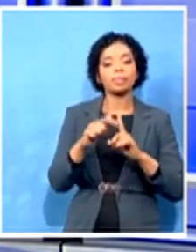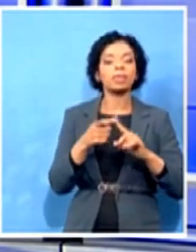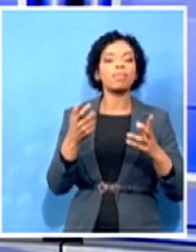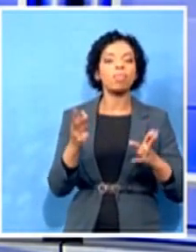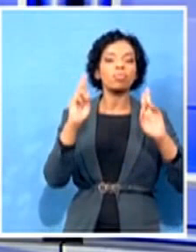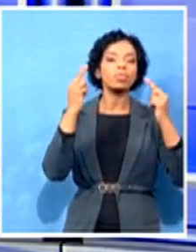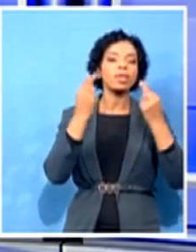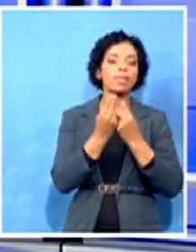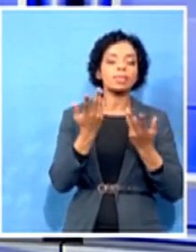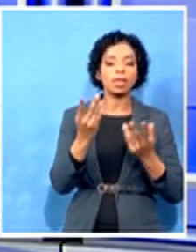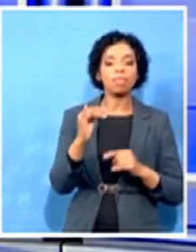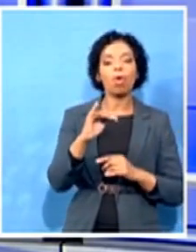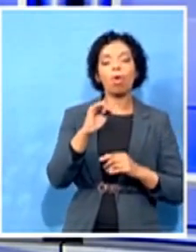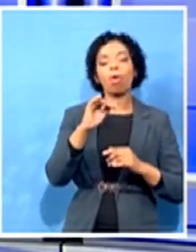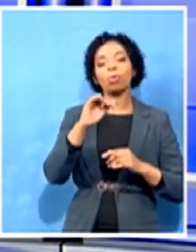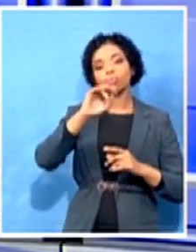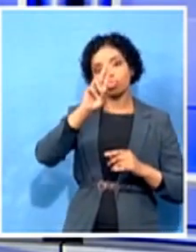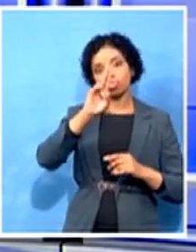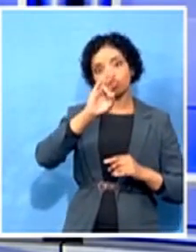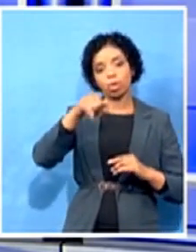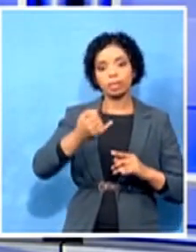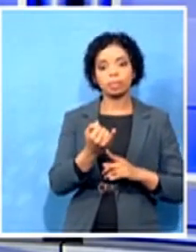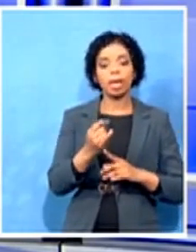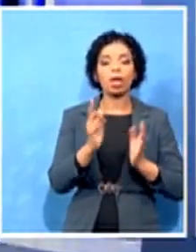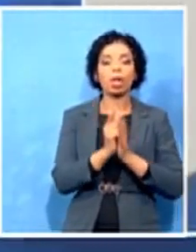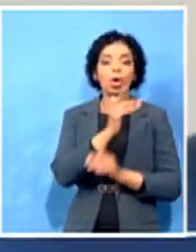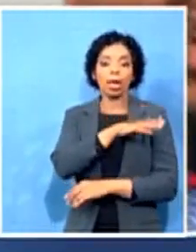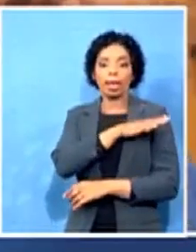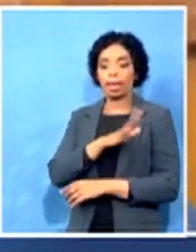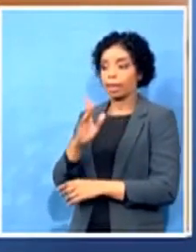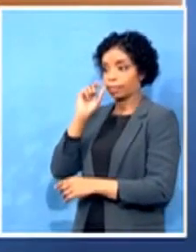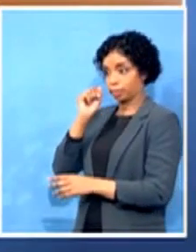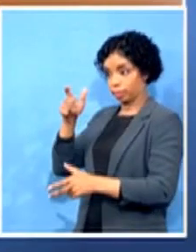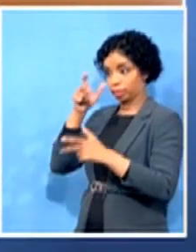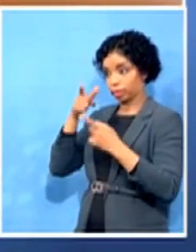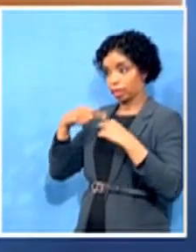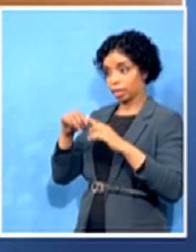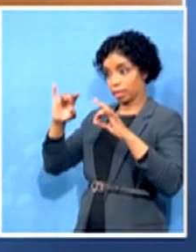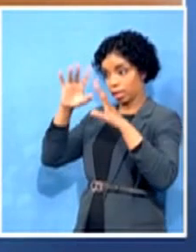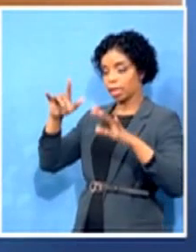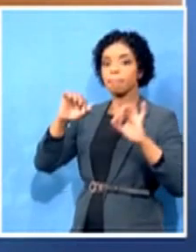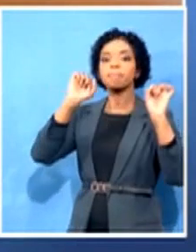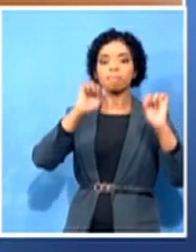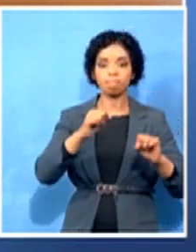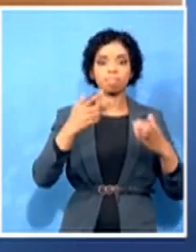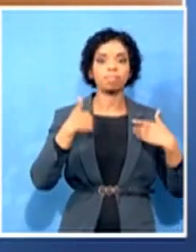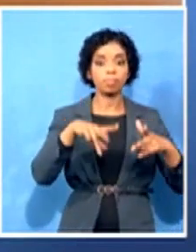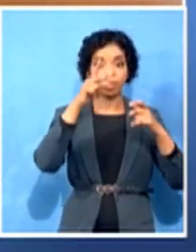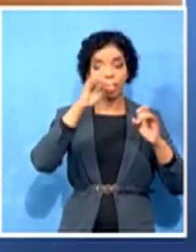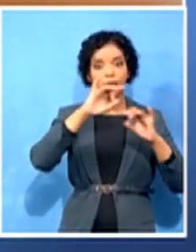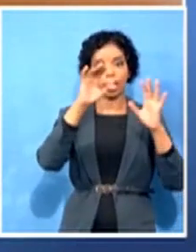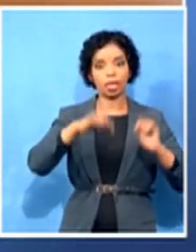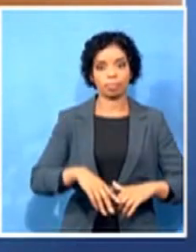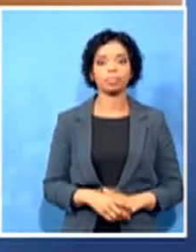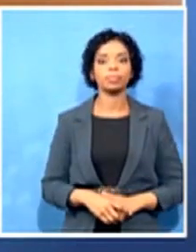with us? Can you hear us loud and clear? Yes, Blaine, I can hear you loud and clear. All right. I just want to read something. You were talking about the South African Police Act,